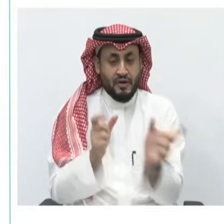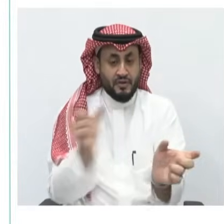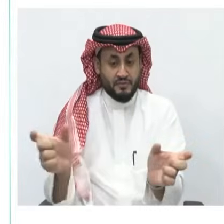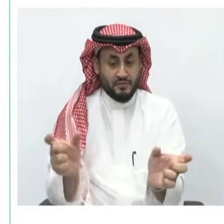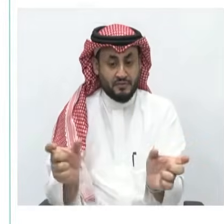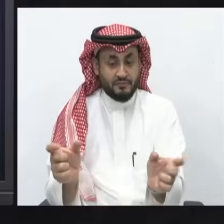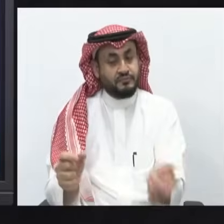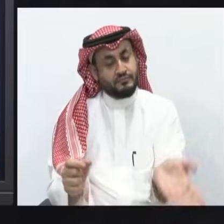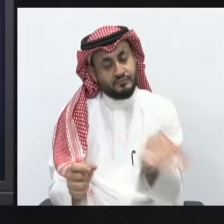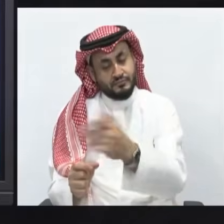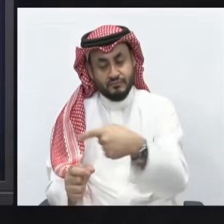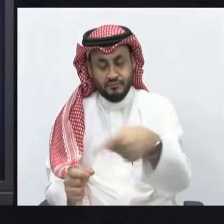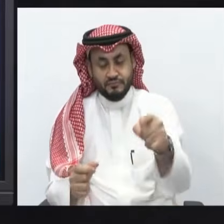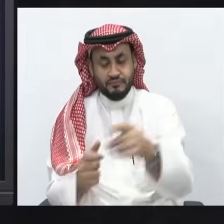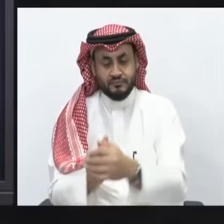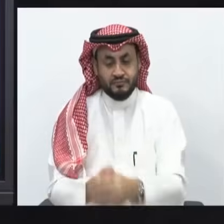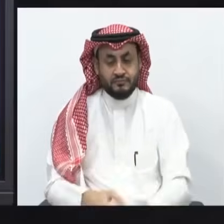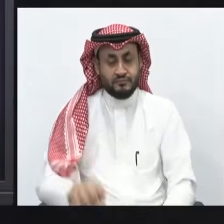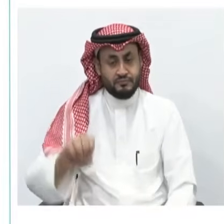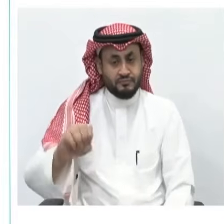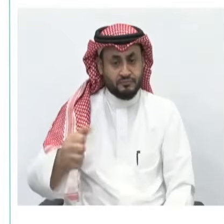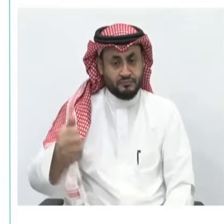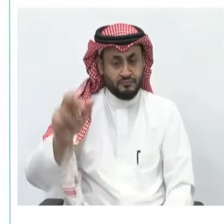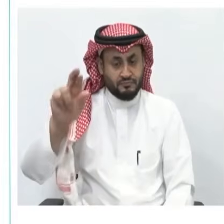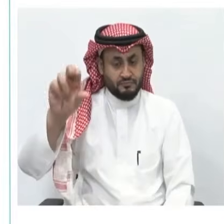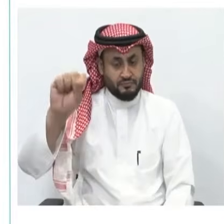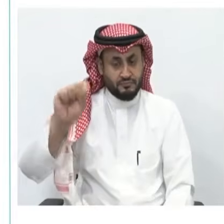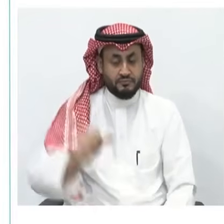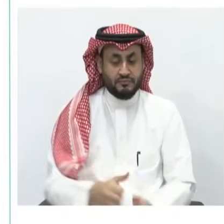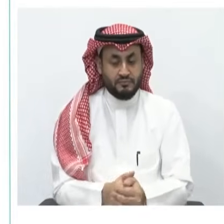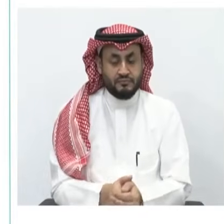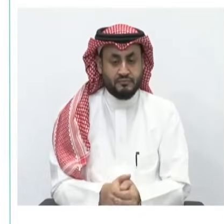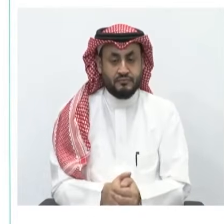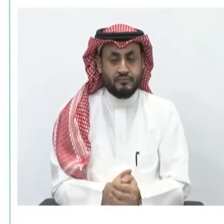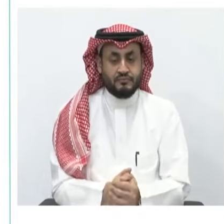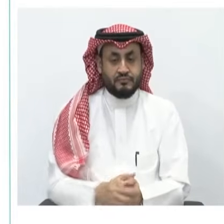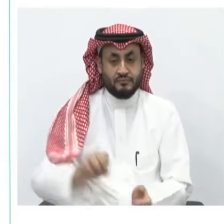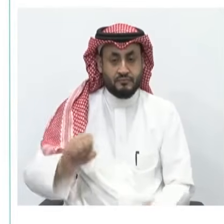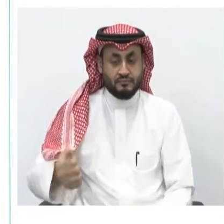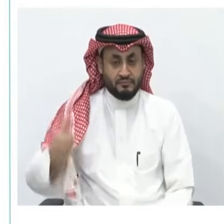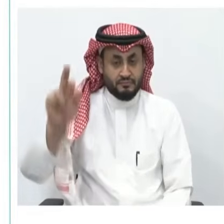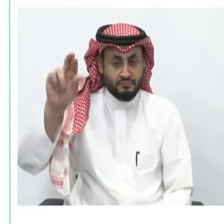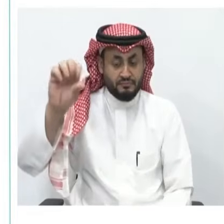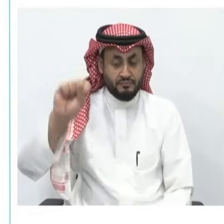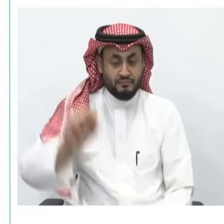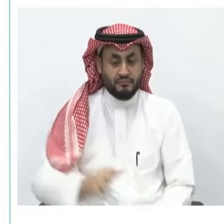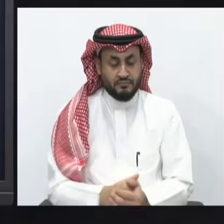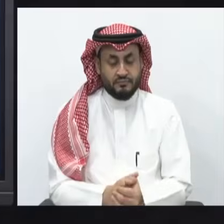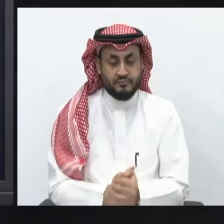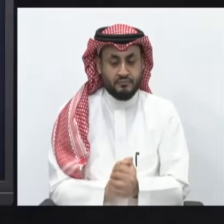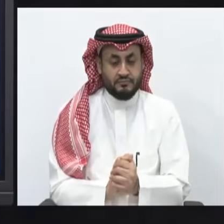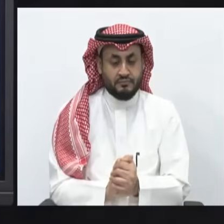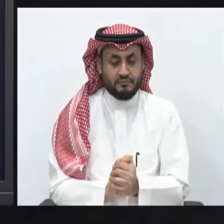put them here. Excellent. Yes. So we have ears. Ears. Okay. In English,